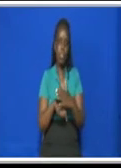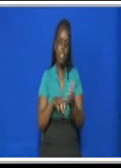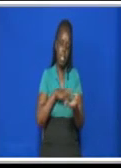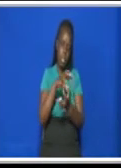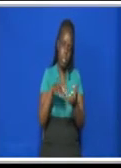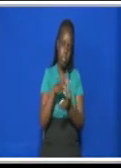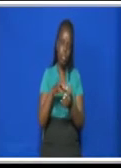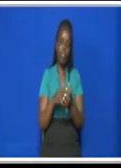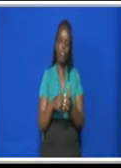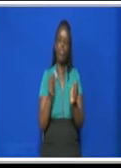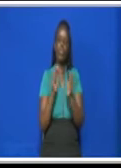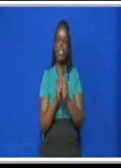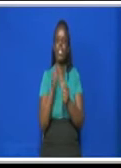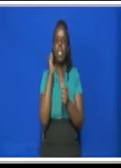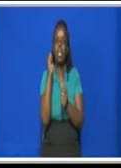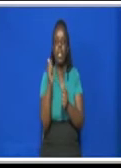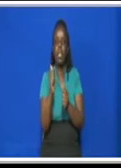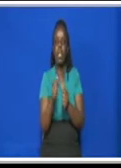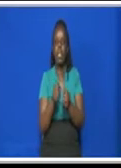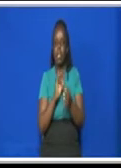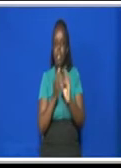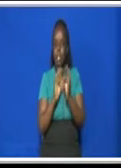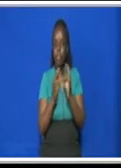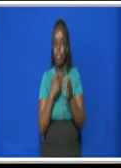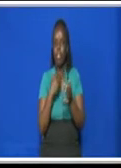ions of A. So here we, if we have zinc